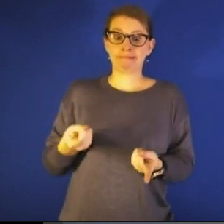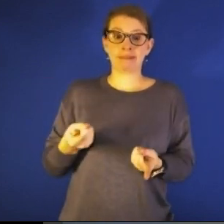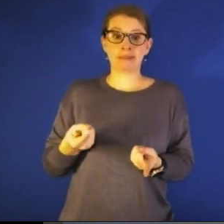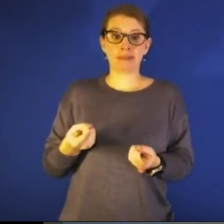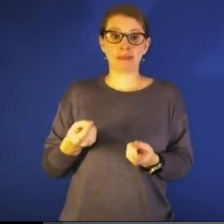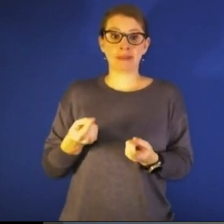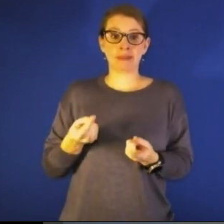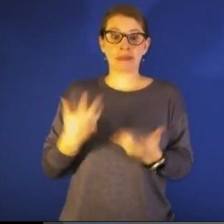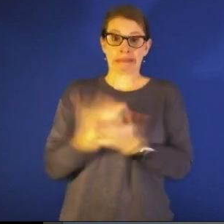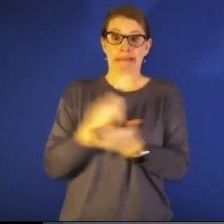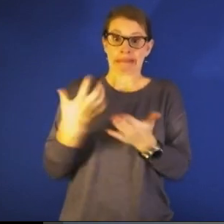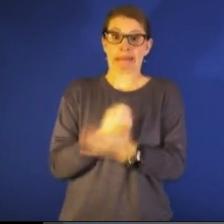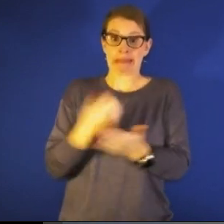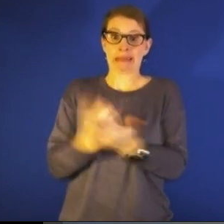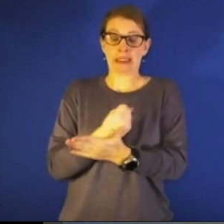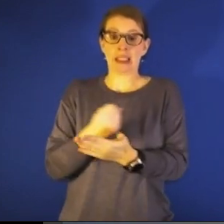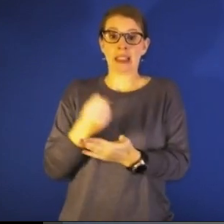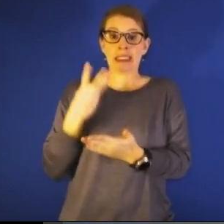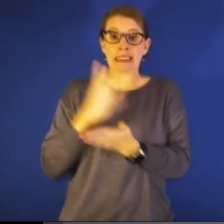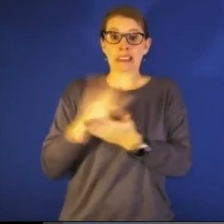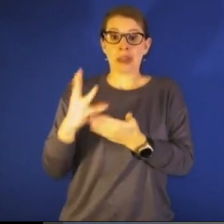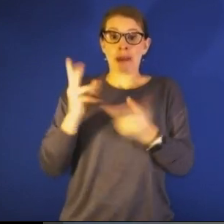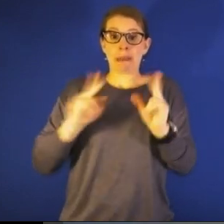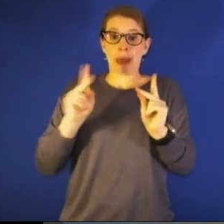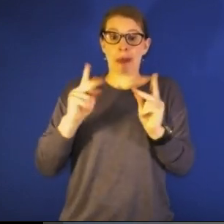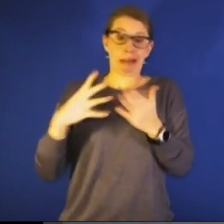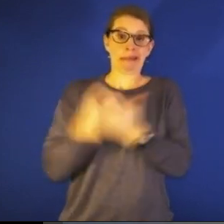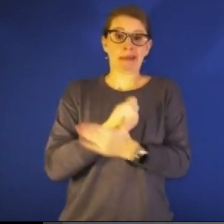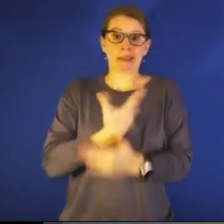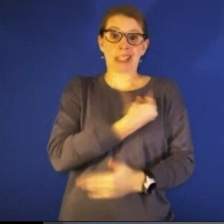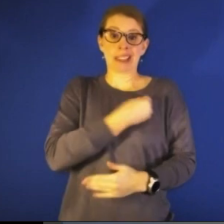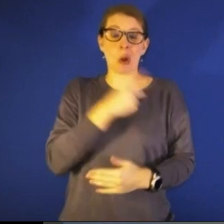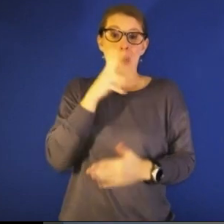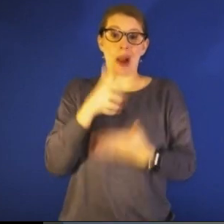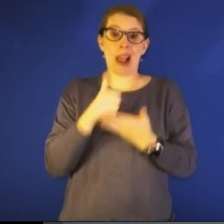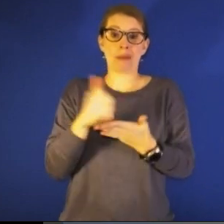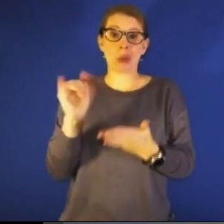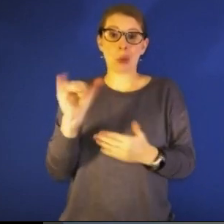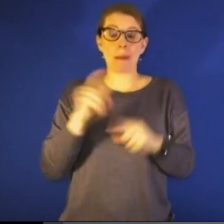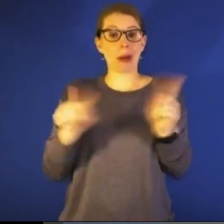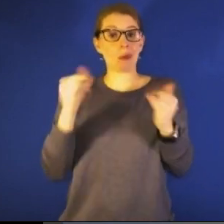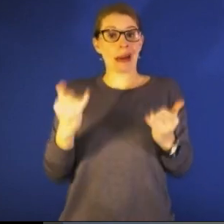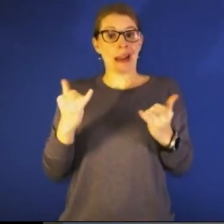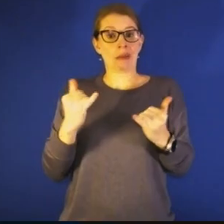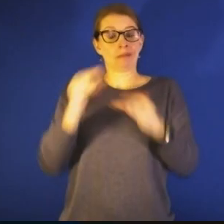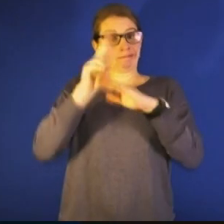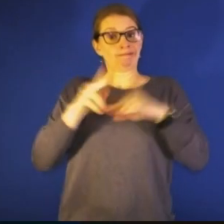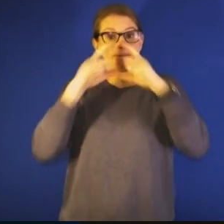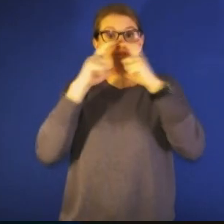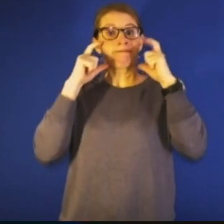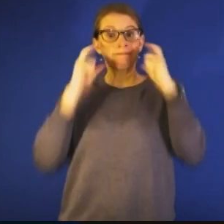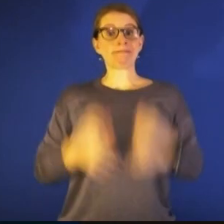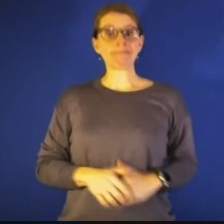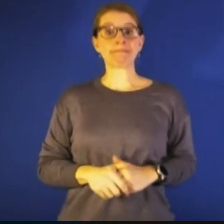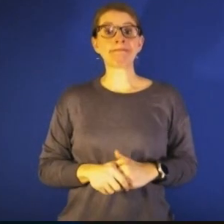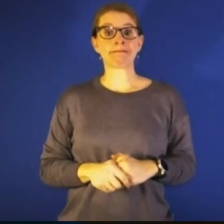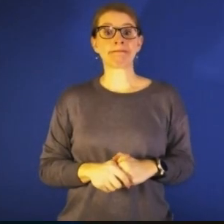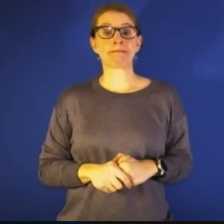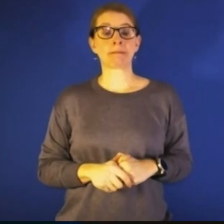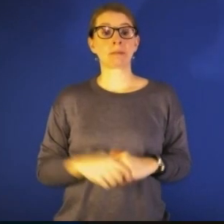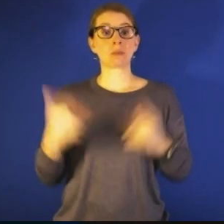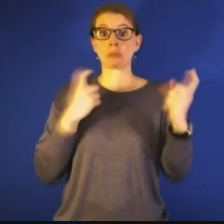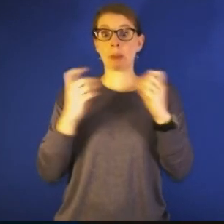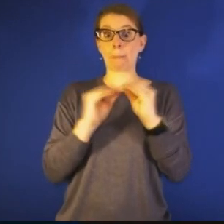gotten vaccinated, that would be pretty helpful as well. But at this point, it's the masking. Other questions on the